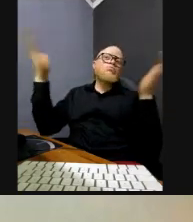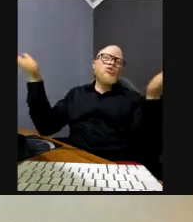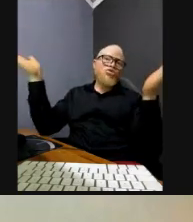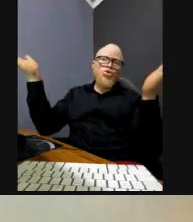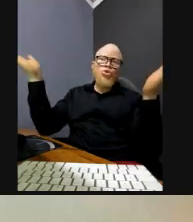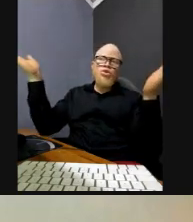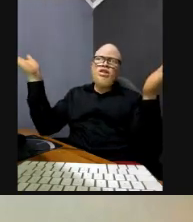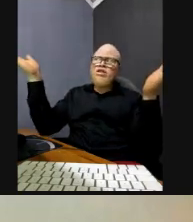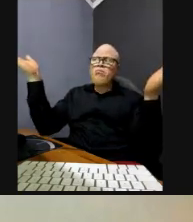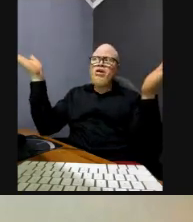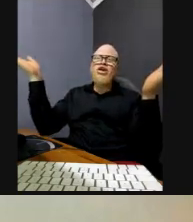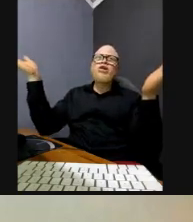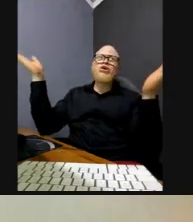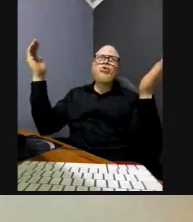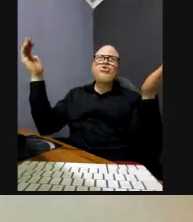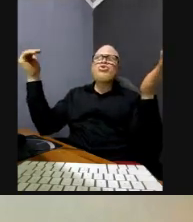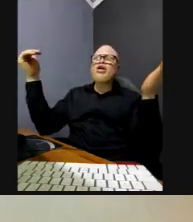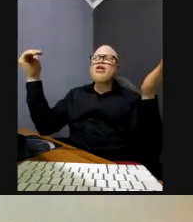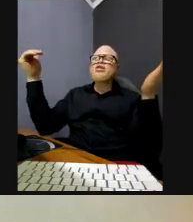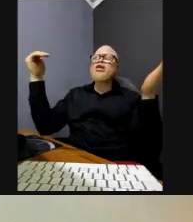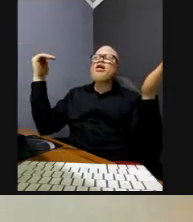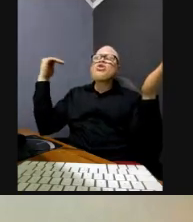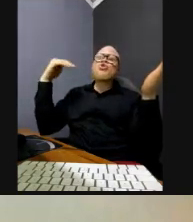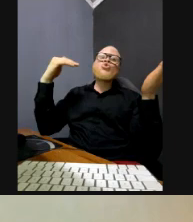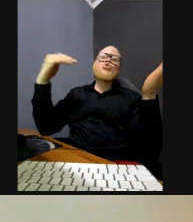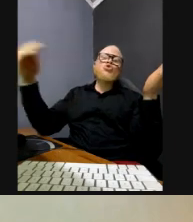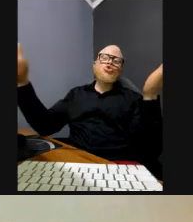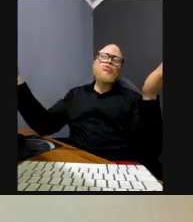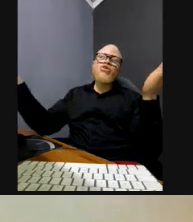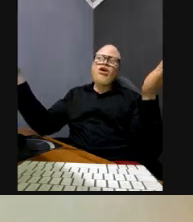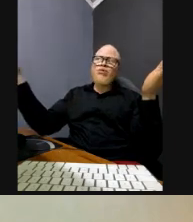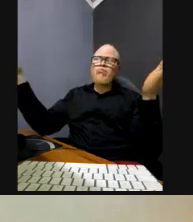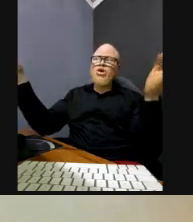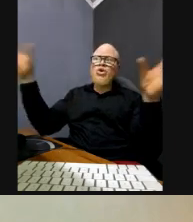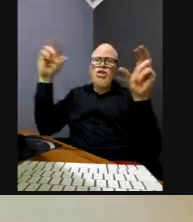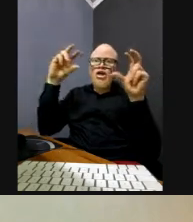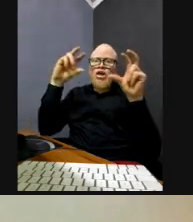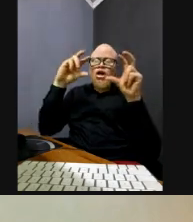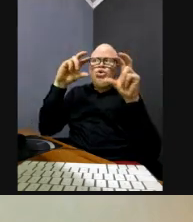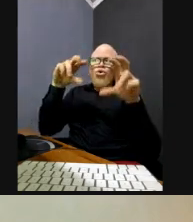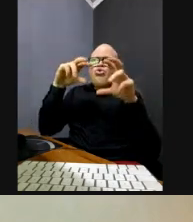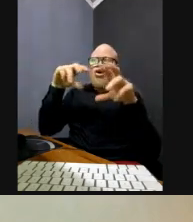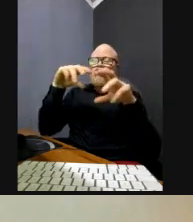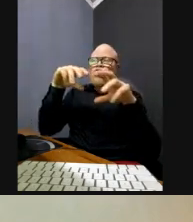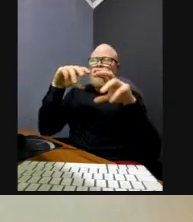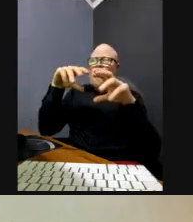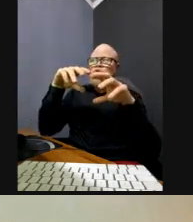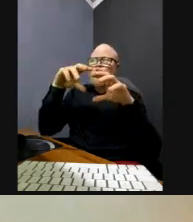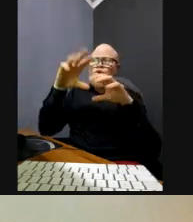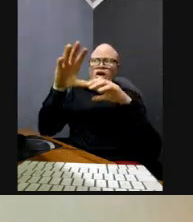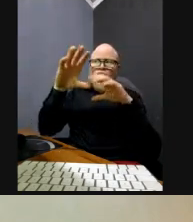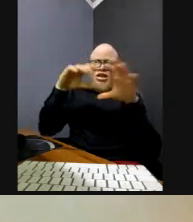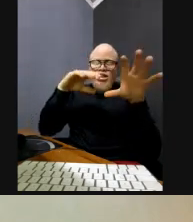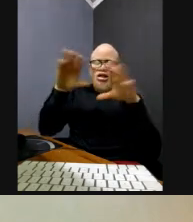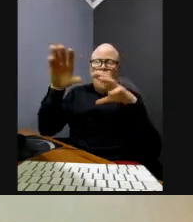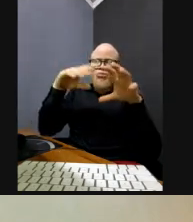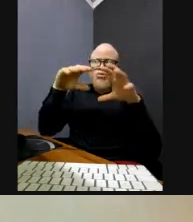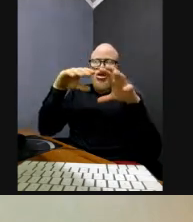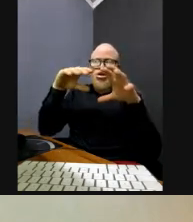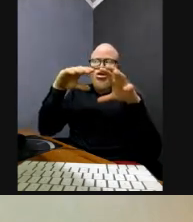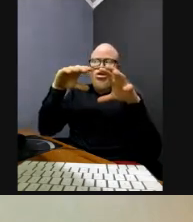at the impact of your content. But then the question is, do you stop there? Because you also have to be able to look